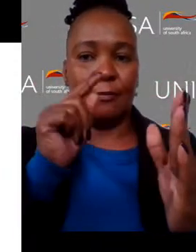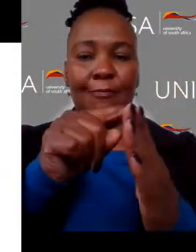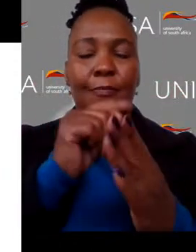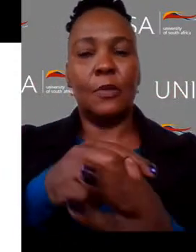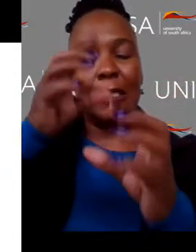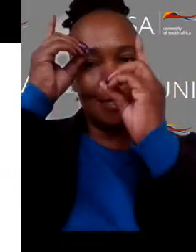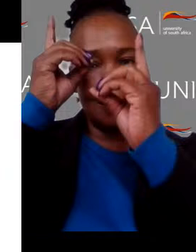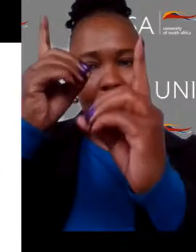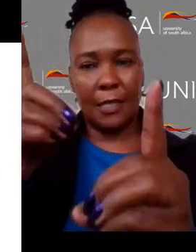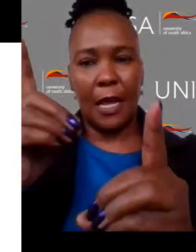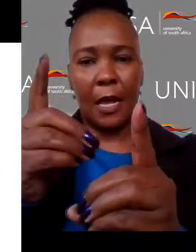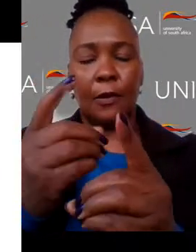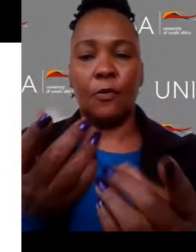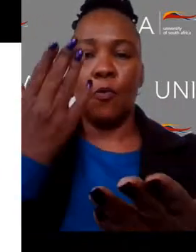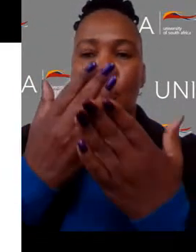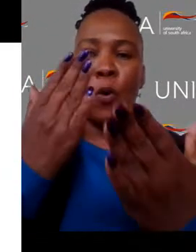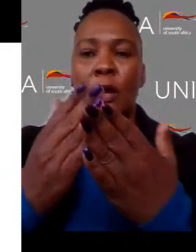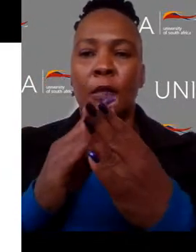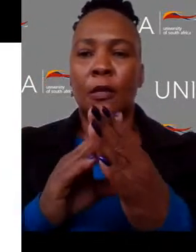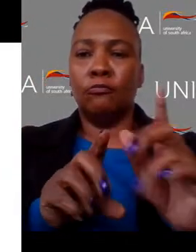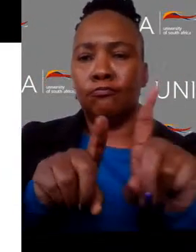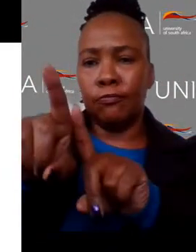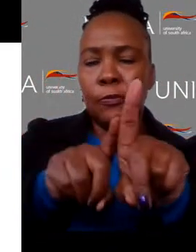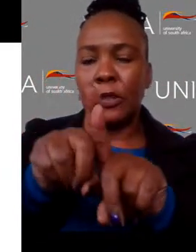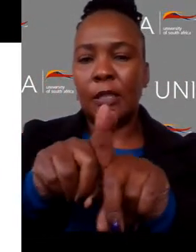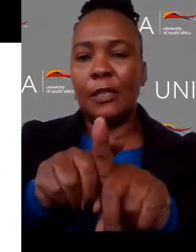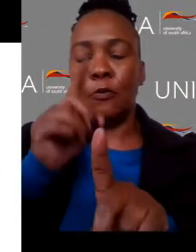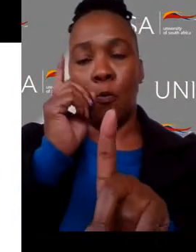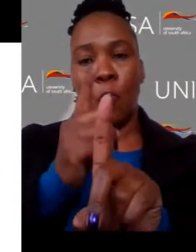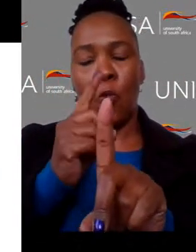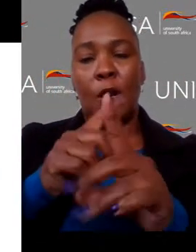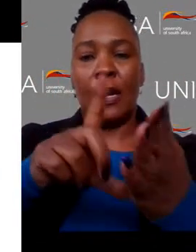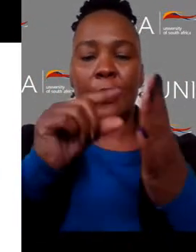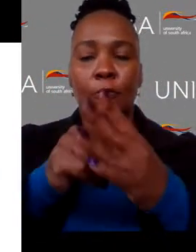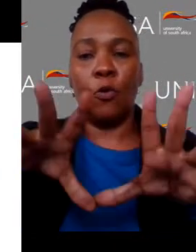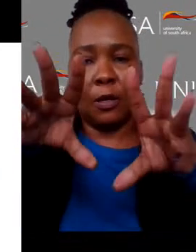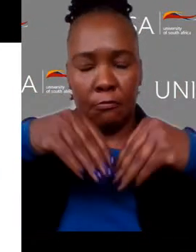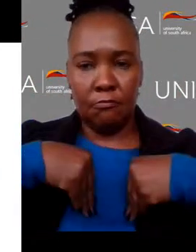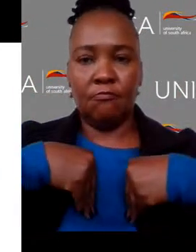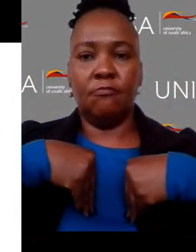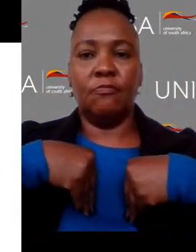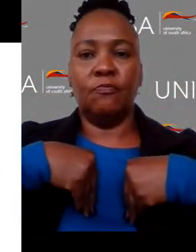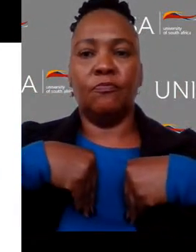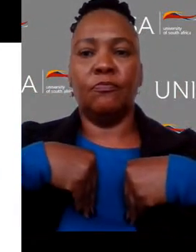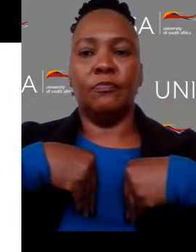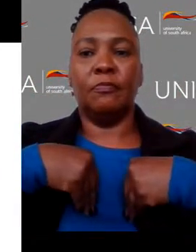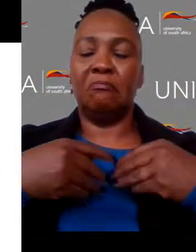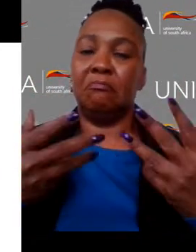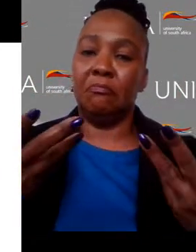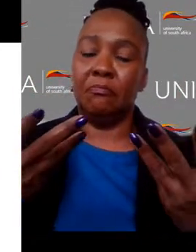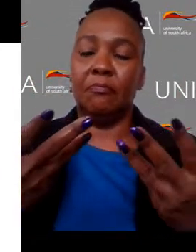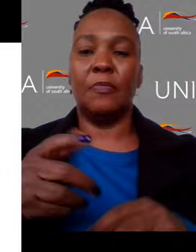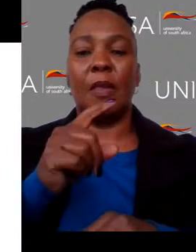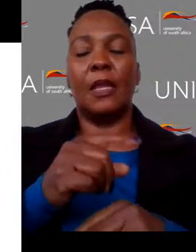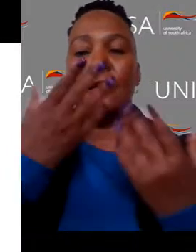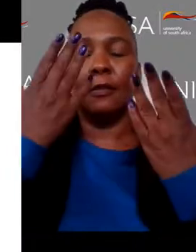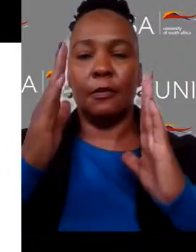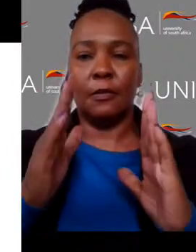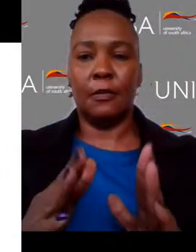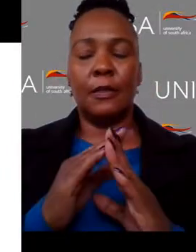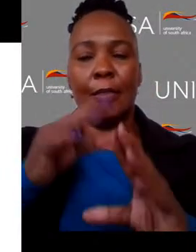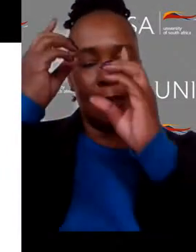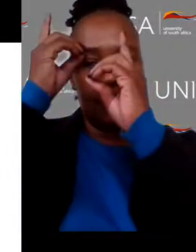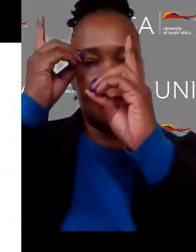to contest that warning letter or accept the charge. If the student does decide